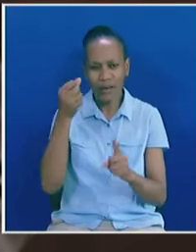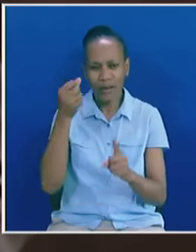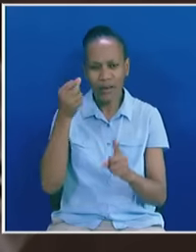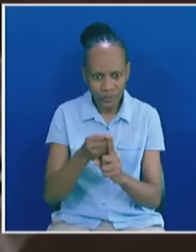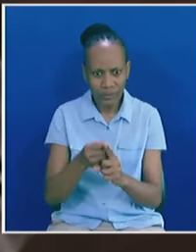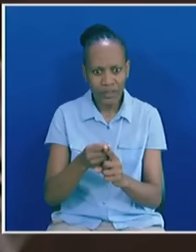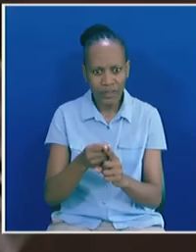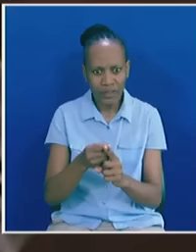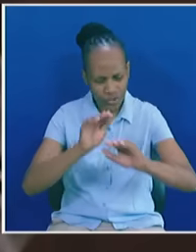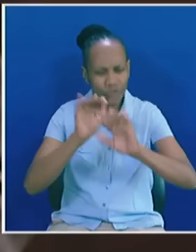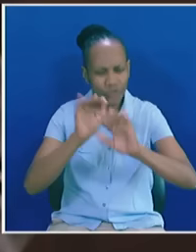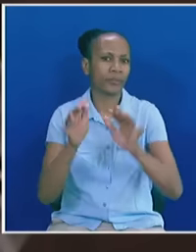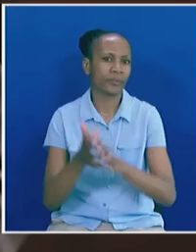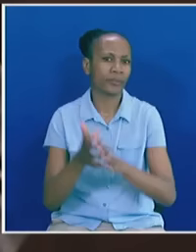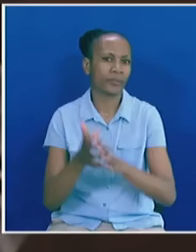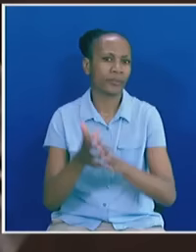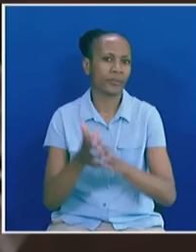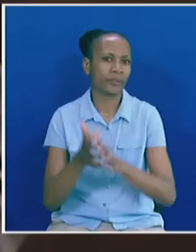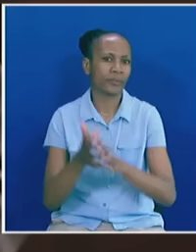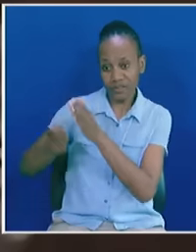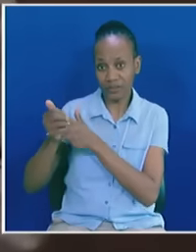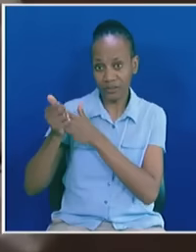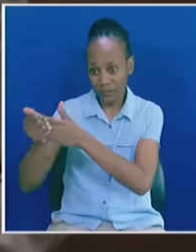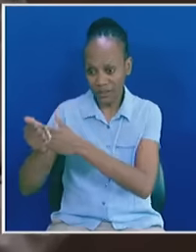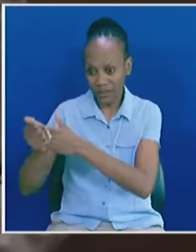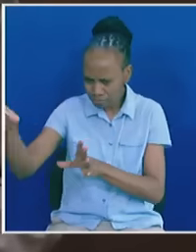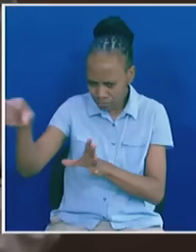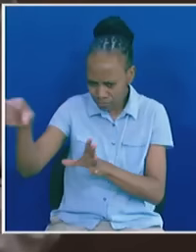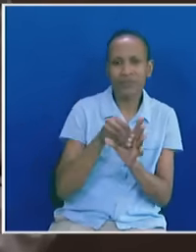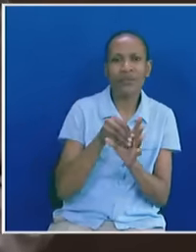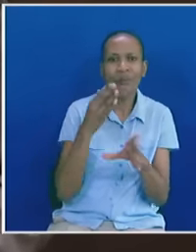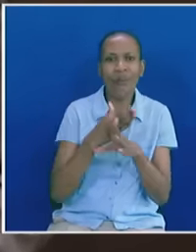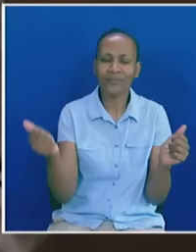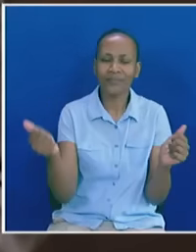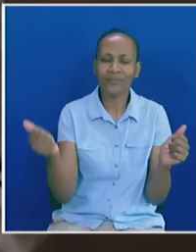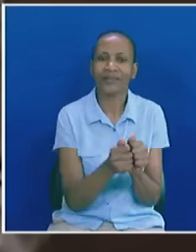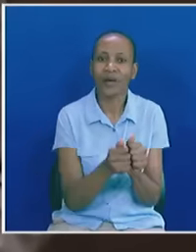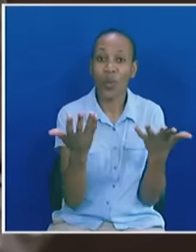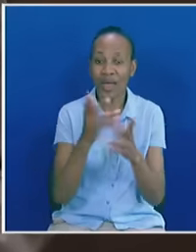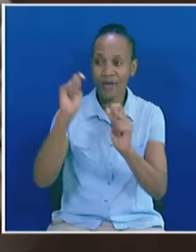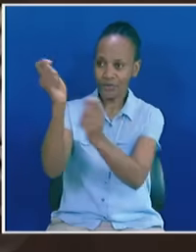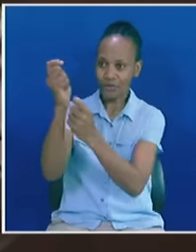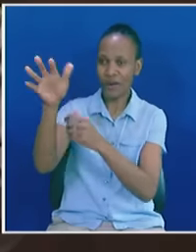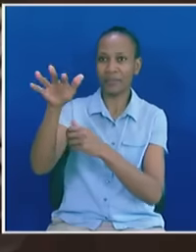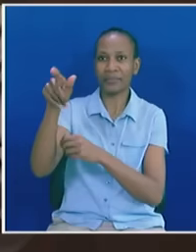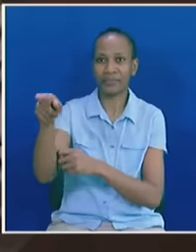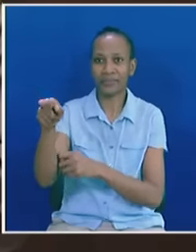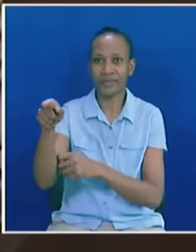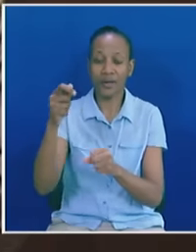communities. Involve traditional leaders in crime-fighting efforts in rural communities.